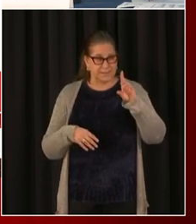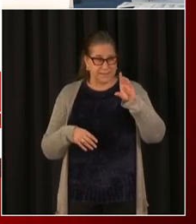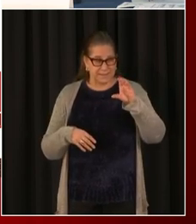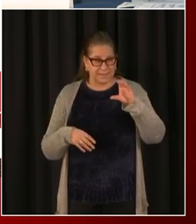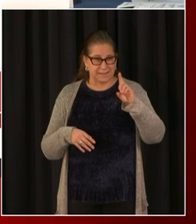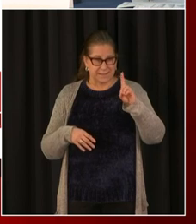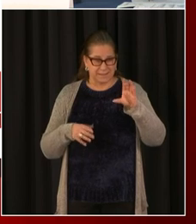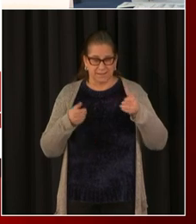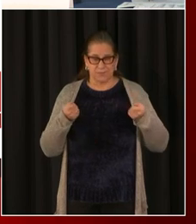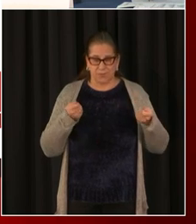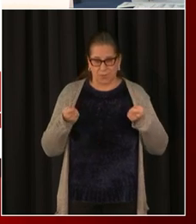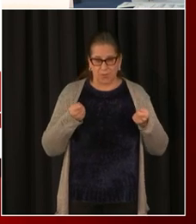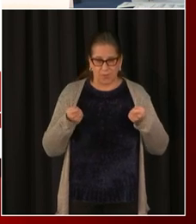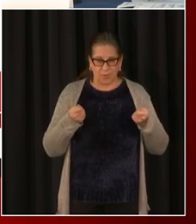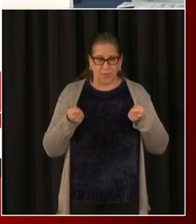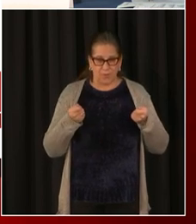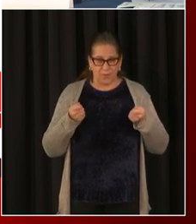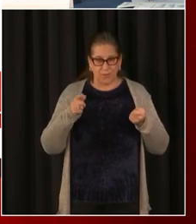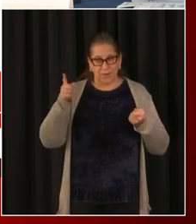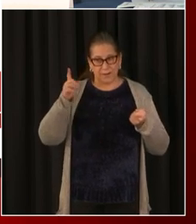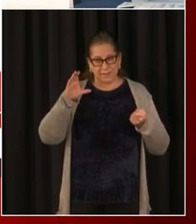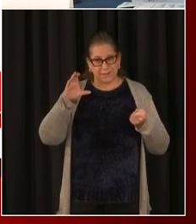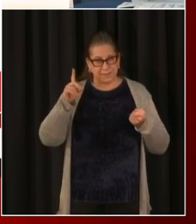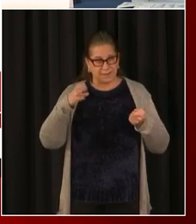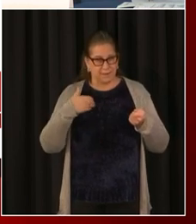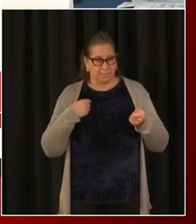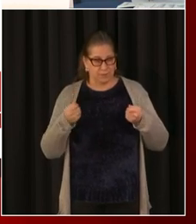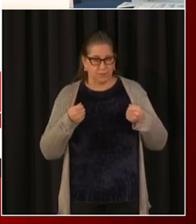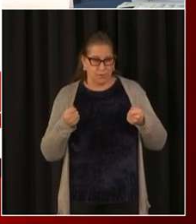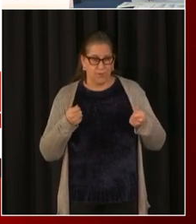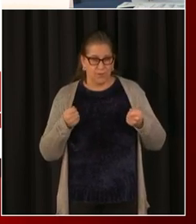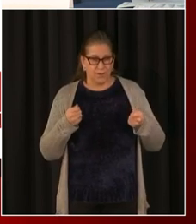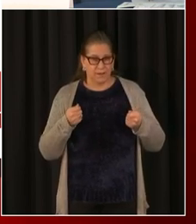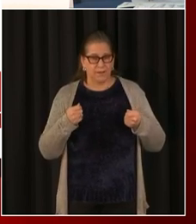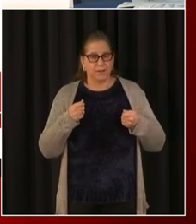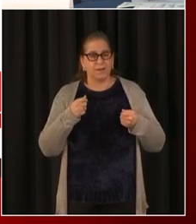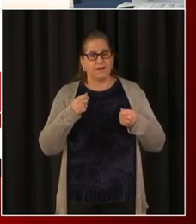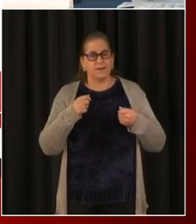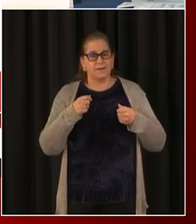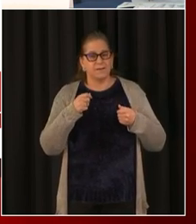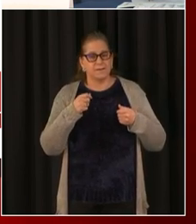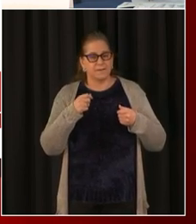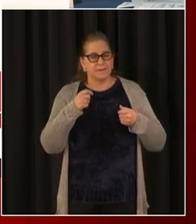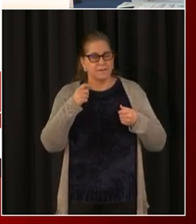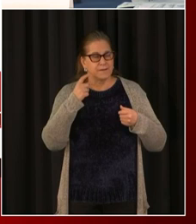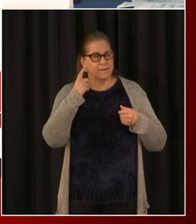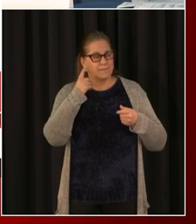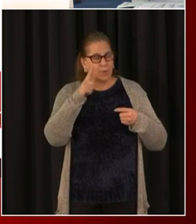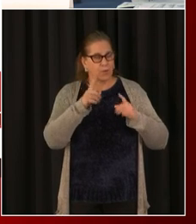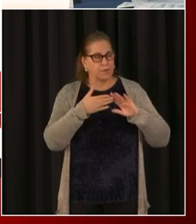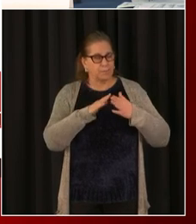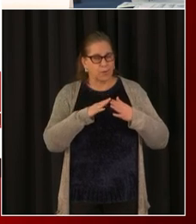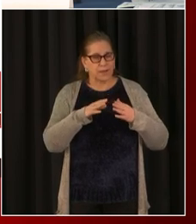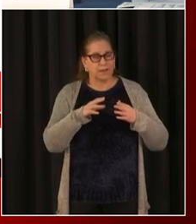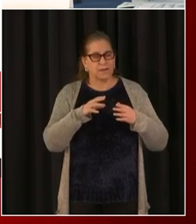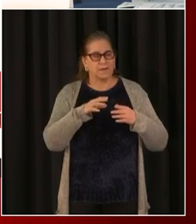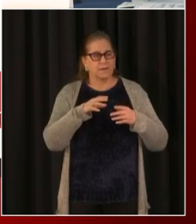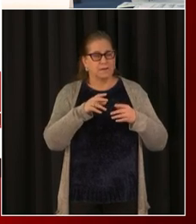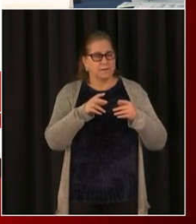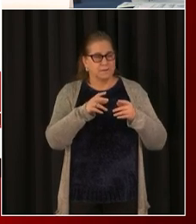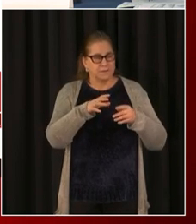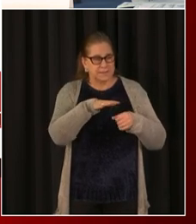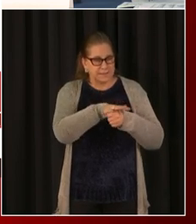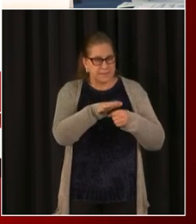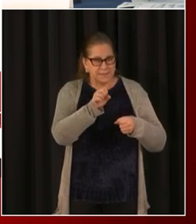been allocated to an appointment out in our community sites because we require them to report, et cetera. So we're following